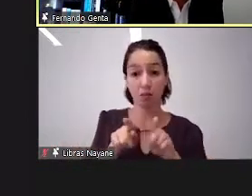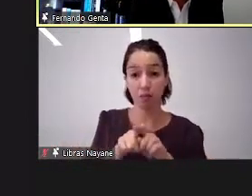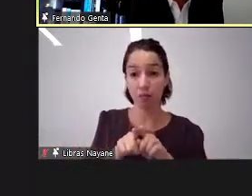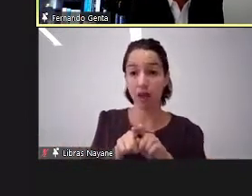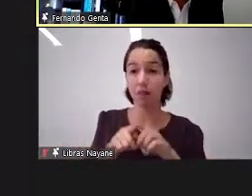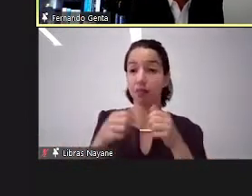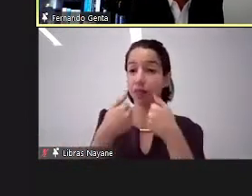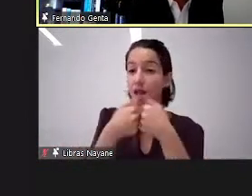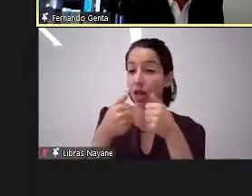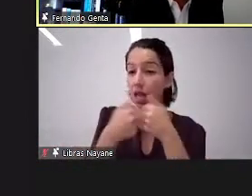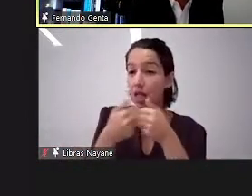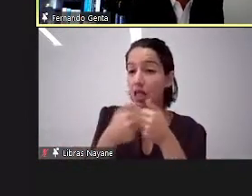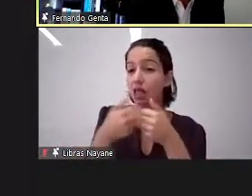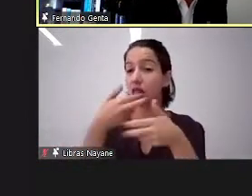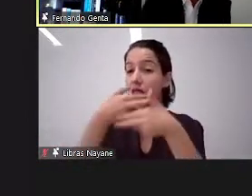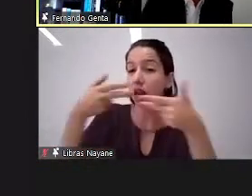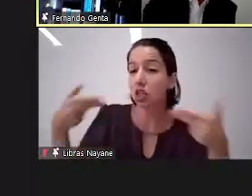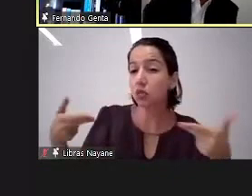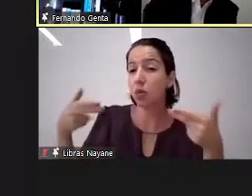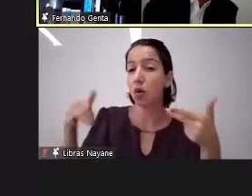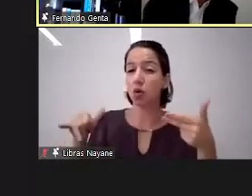And this is for transportation as well.